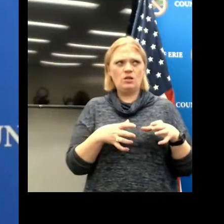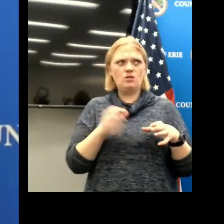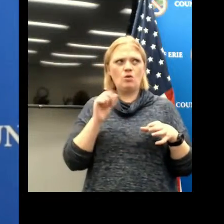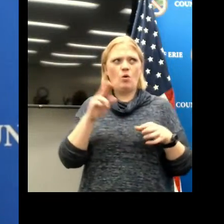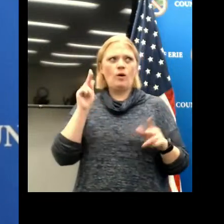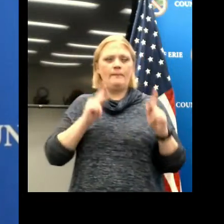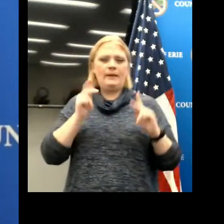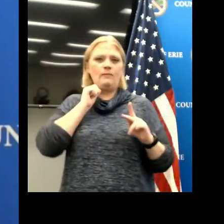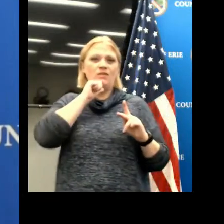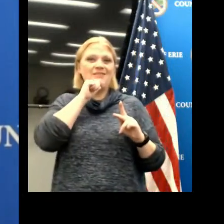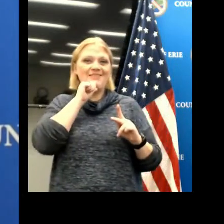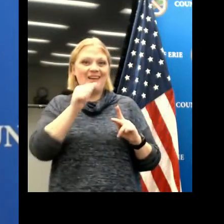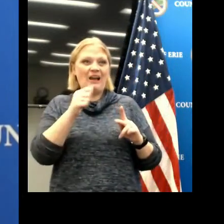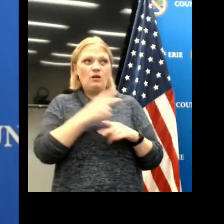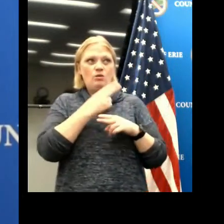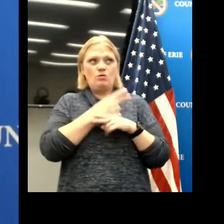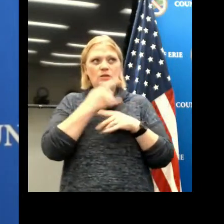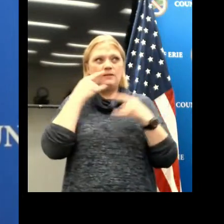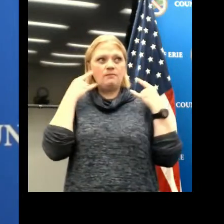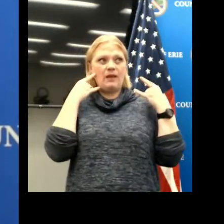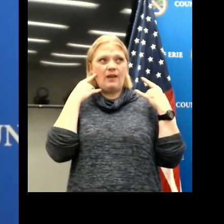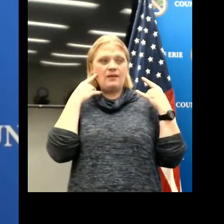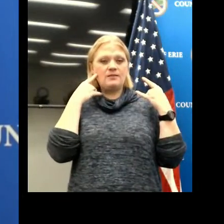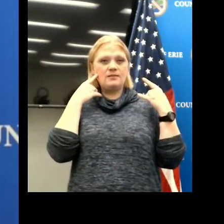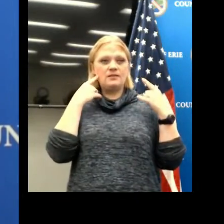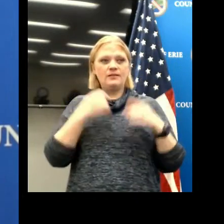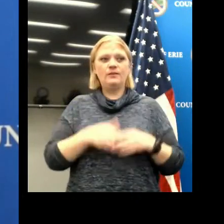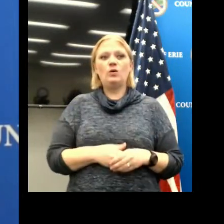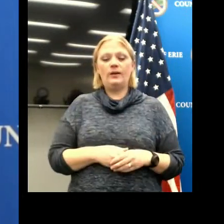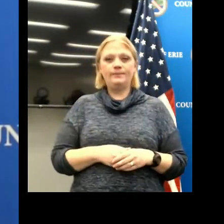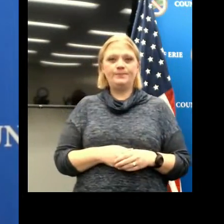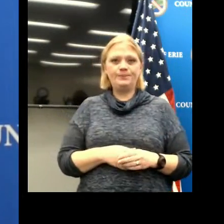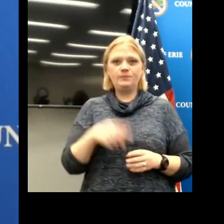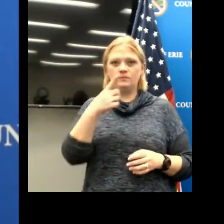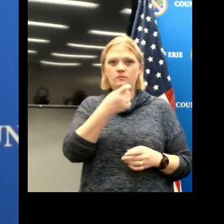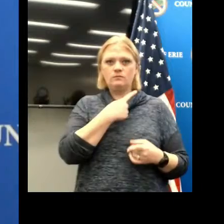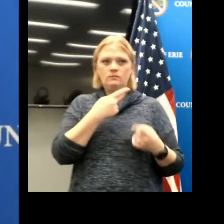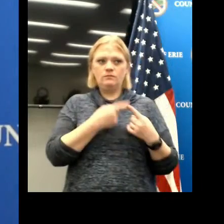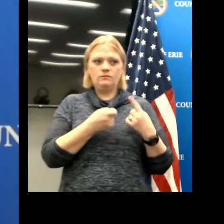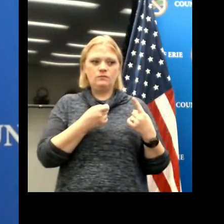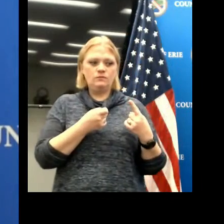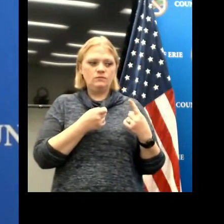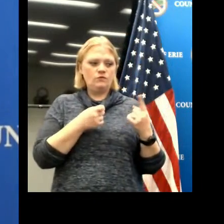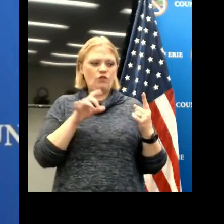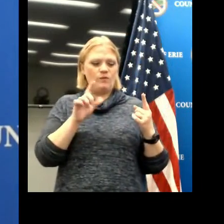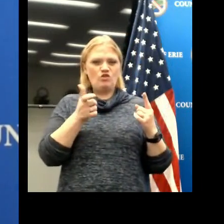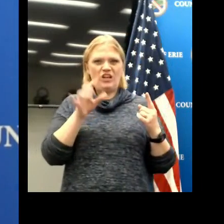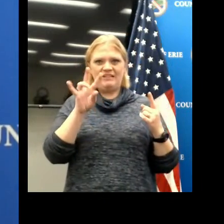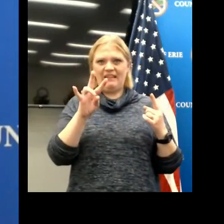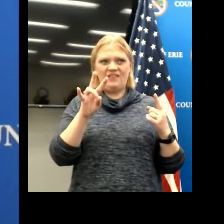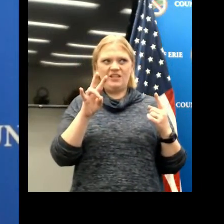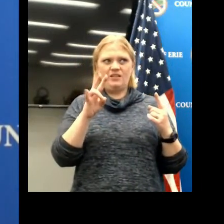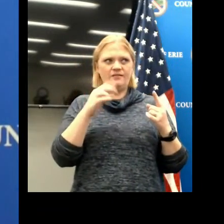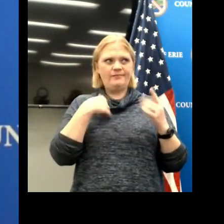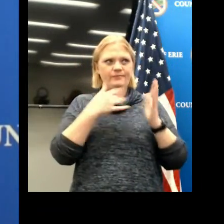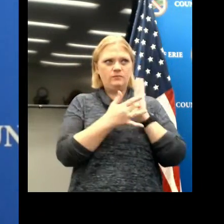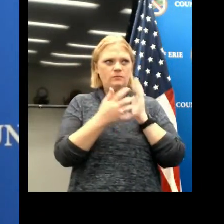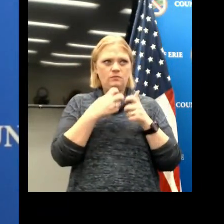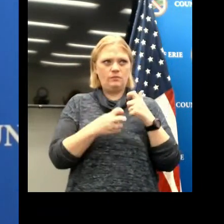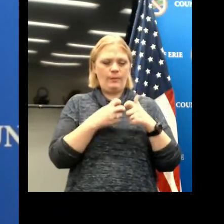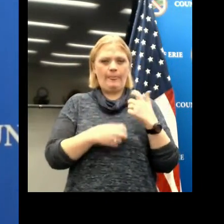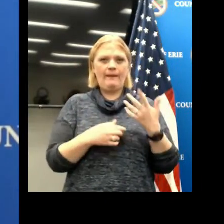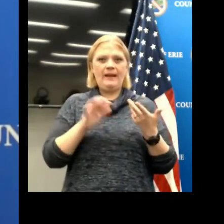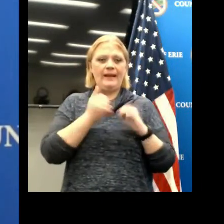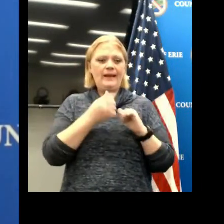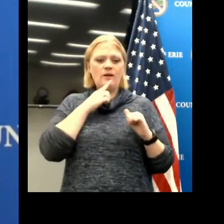individuals not wearing masks in public places where they're required? Well, the question is coming in from one of our news stations, Channel 7, I guess having technical issues.